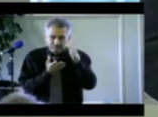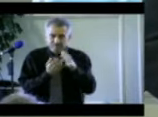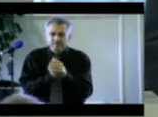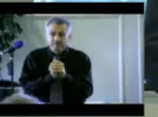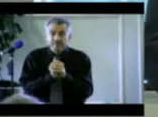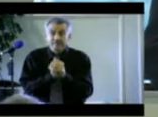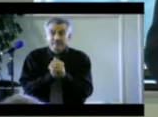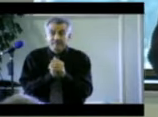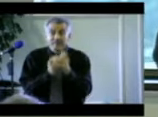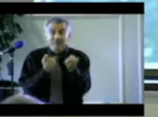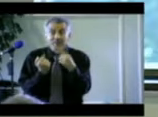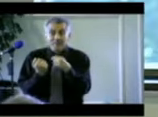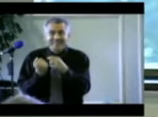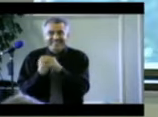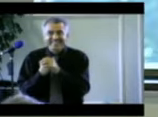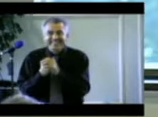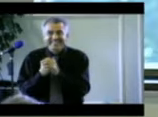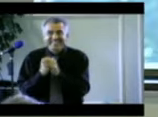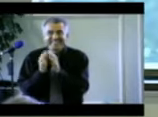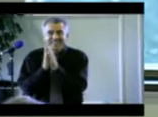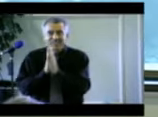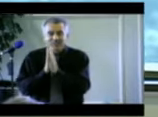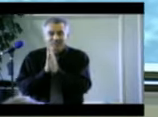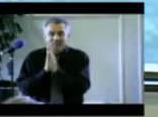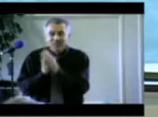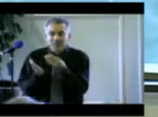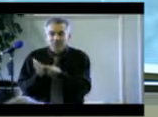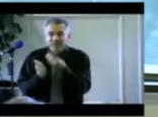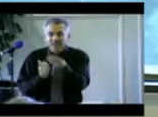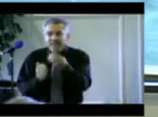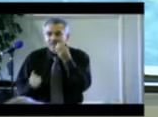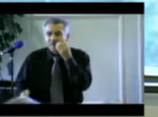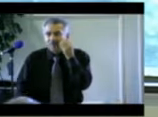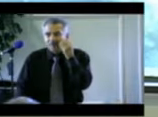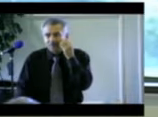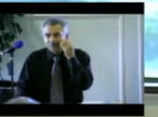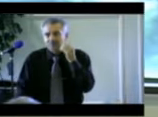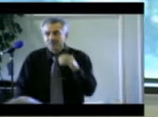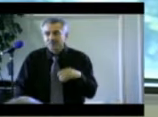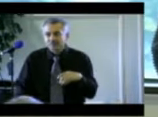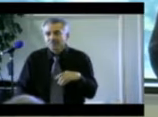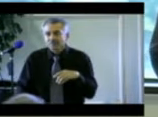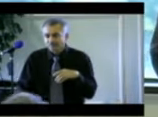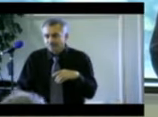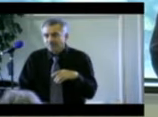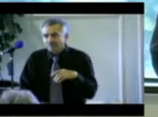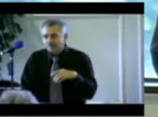They are coming. Let's continue to pray for their ministry as they come.